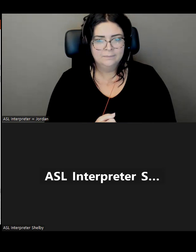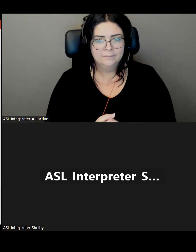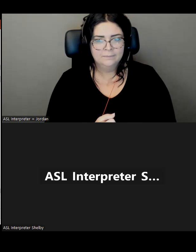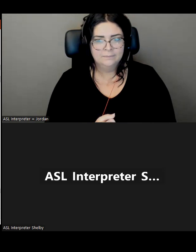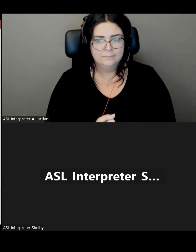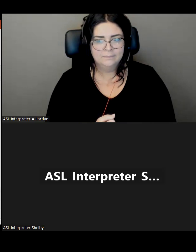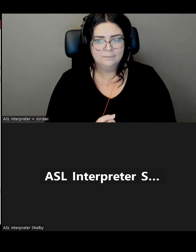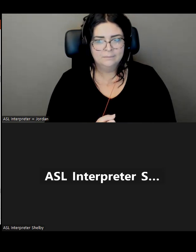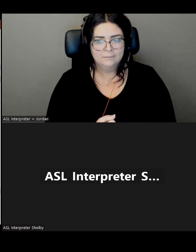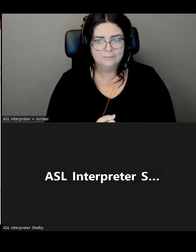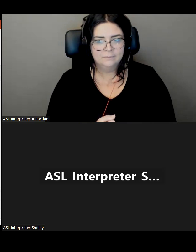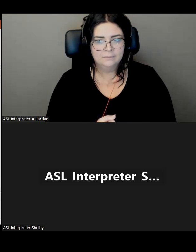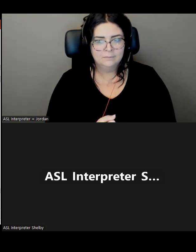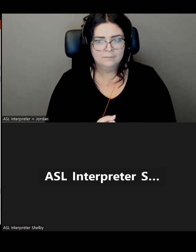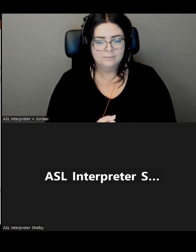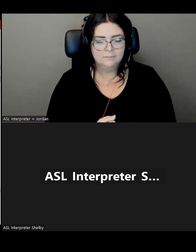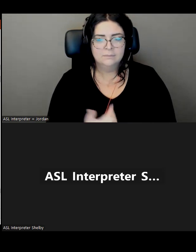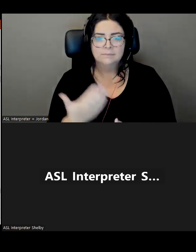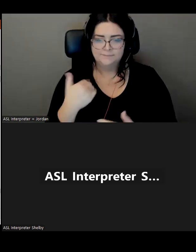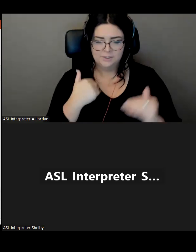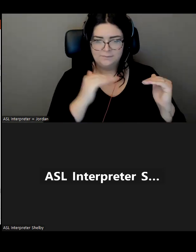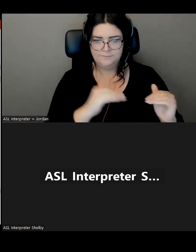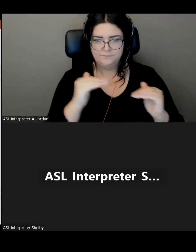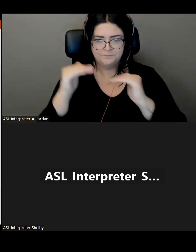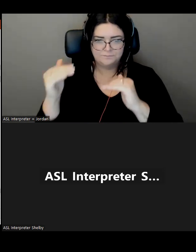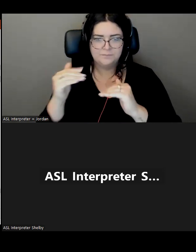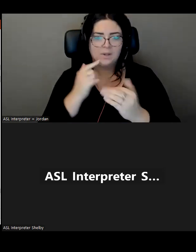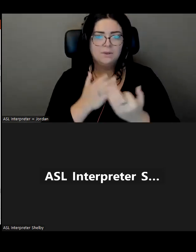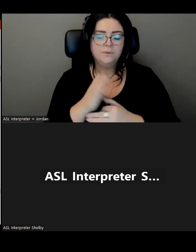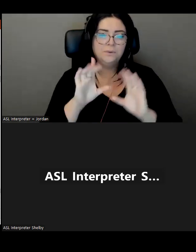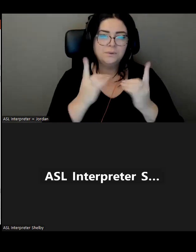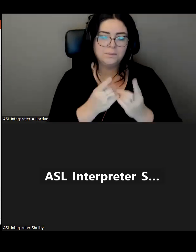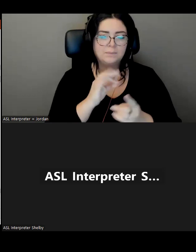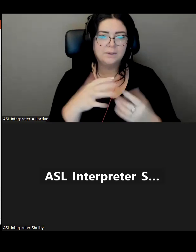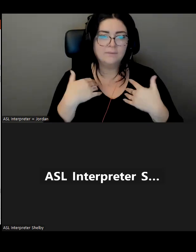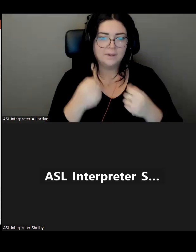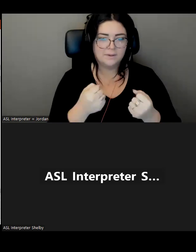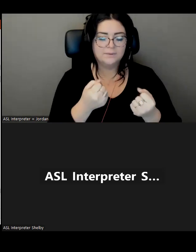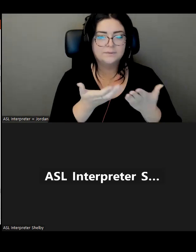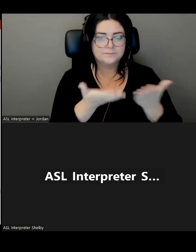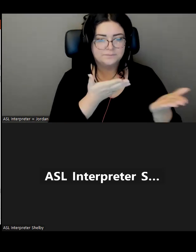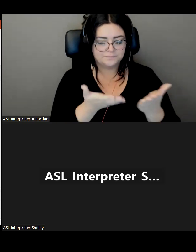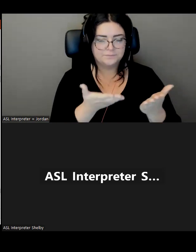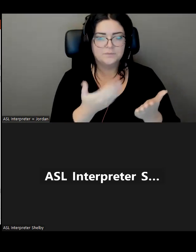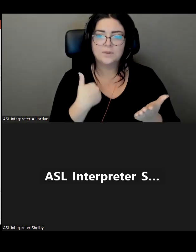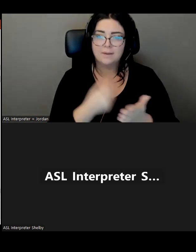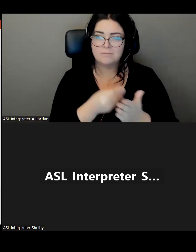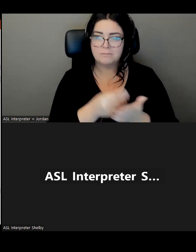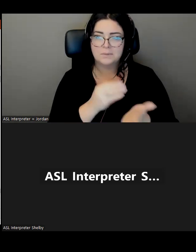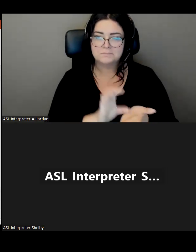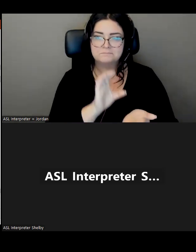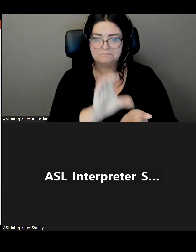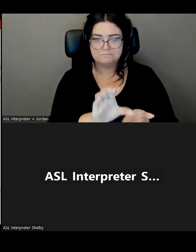from the Department of Health and Community Services with government, and they provide the funding. We all